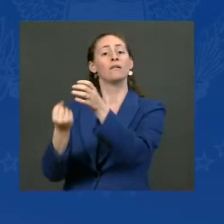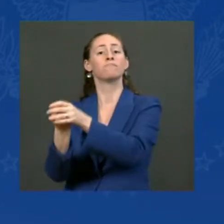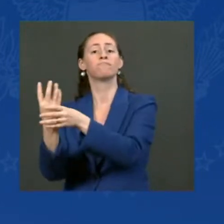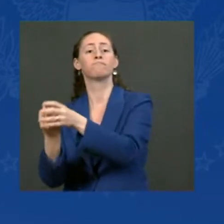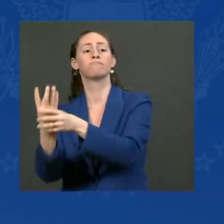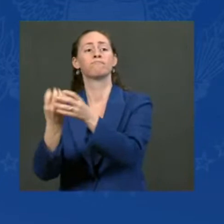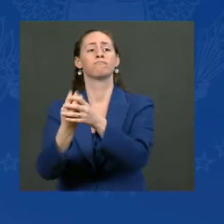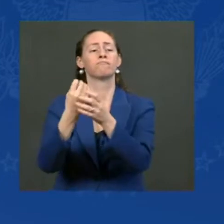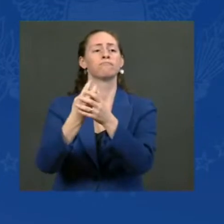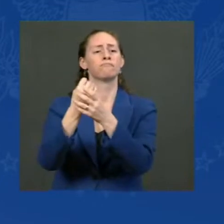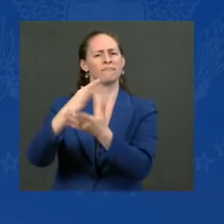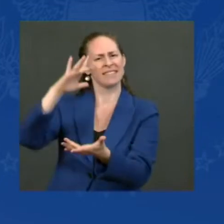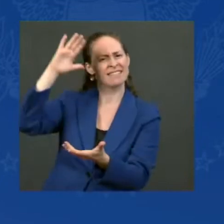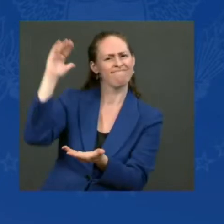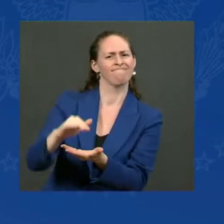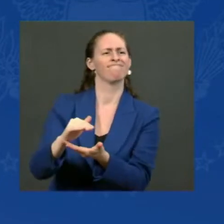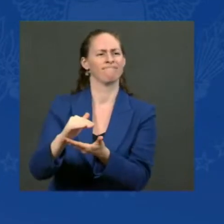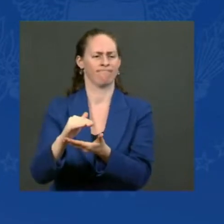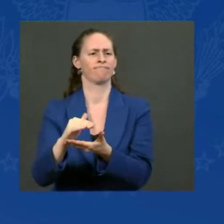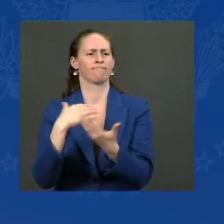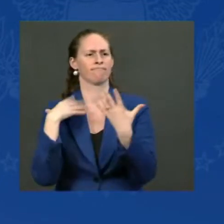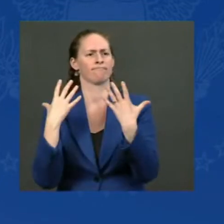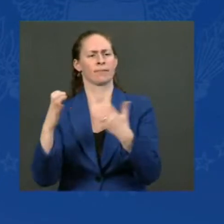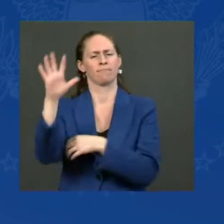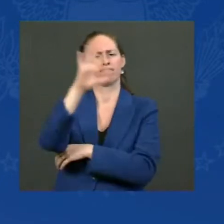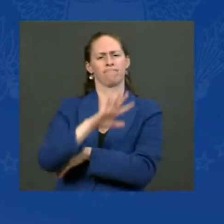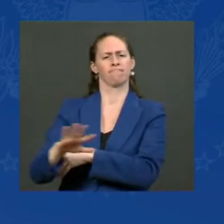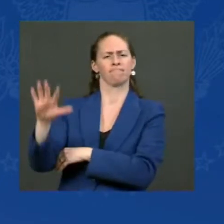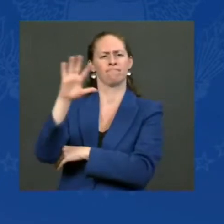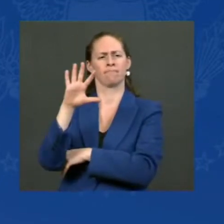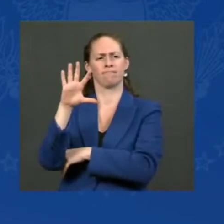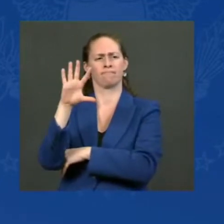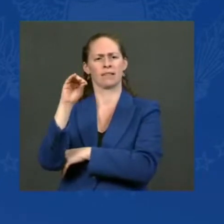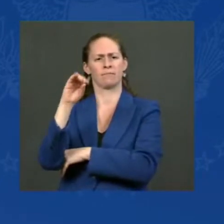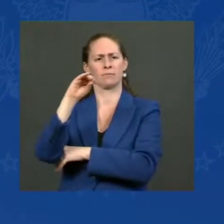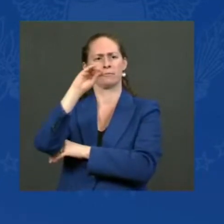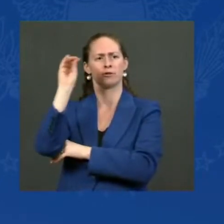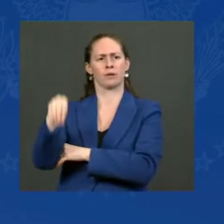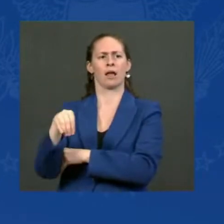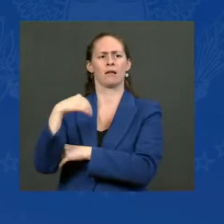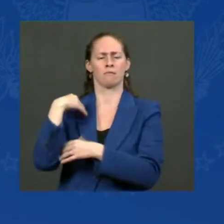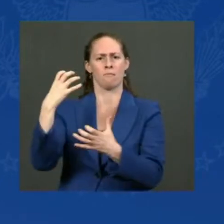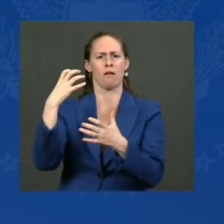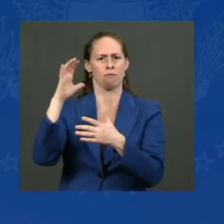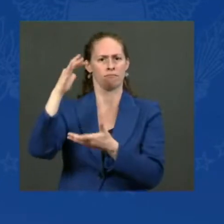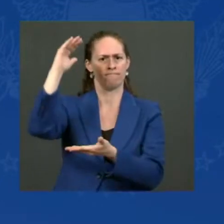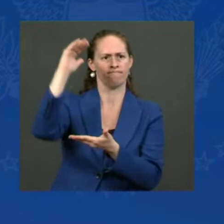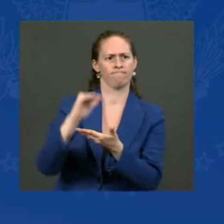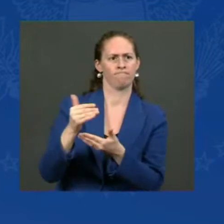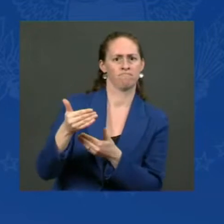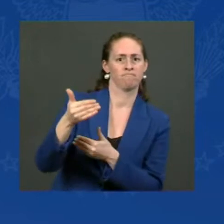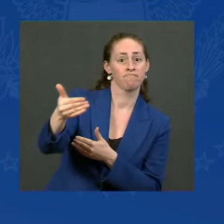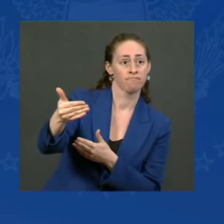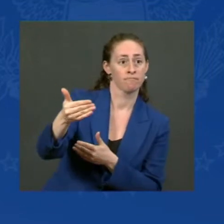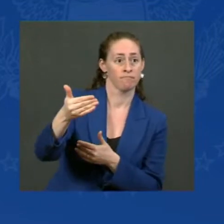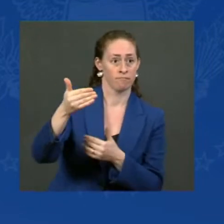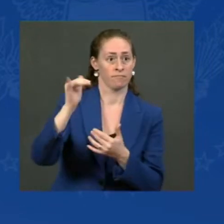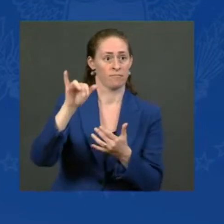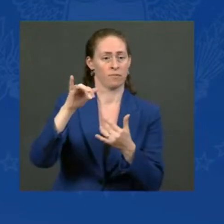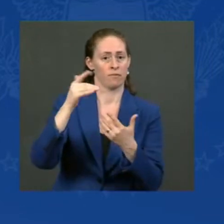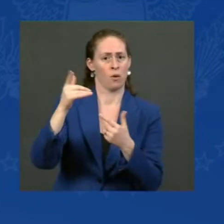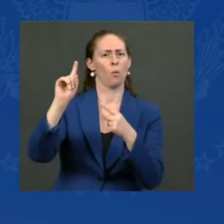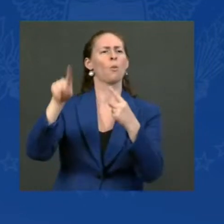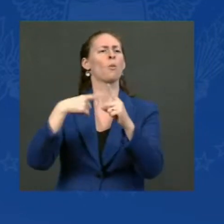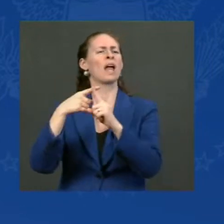50 to 52% below 2005 levels by 2030, as we work